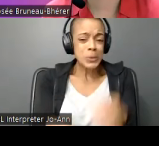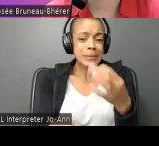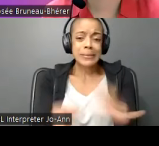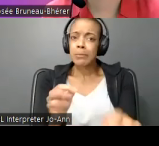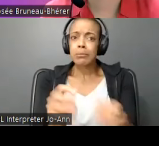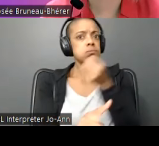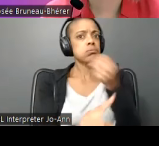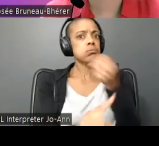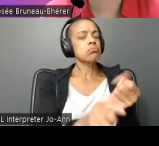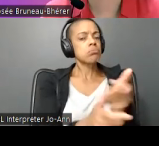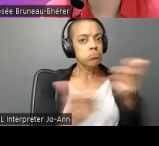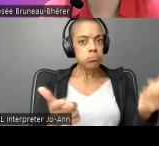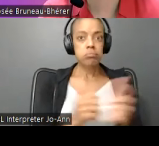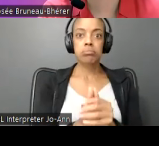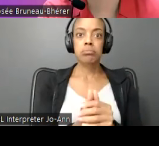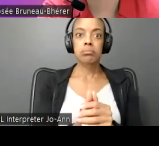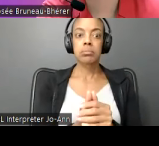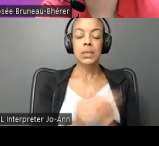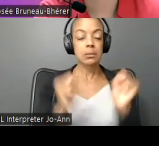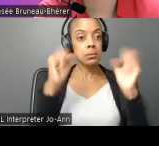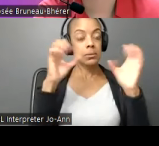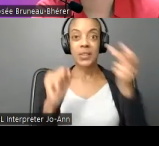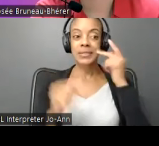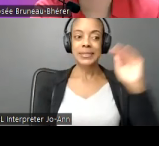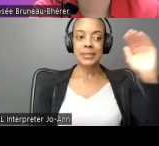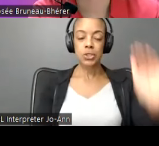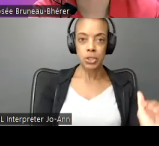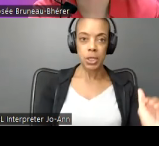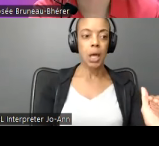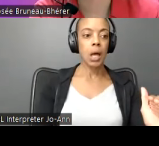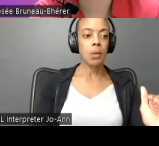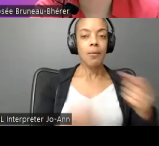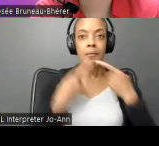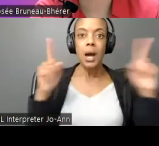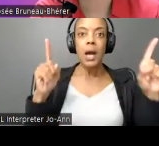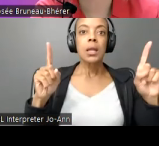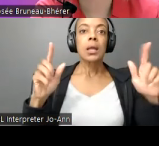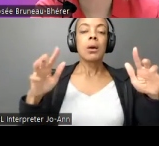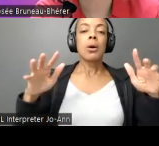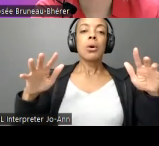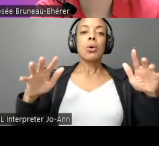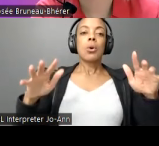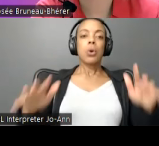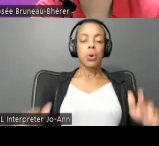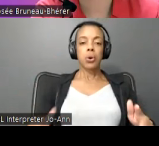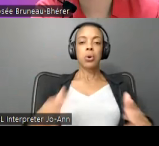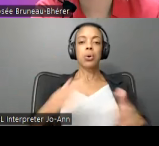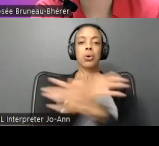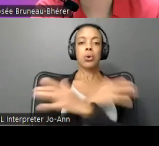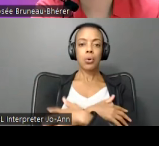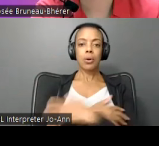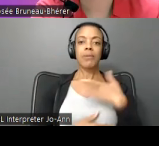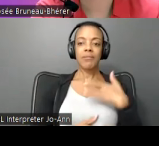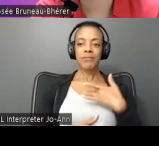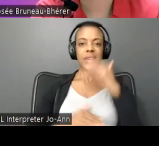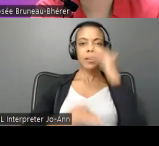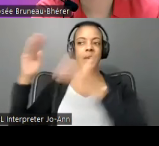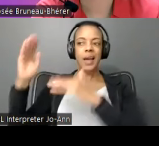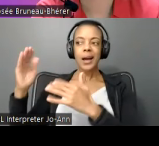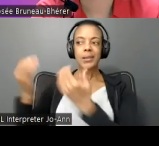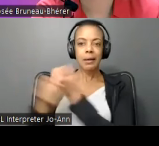when we finally found the right routine to support them, and they feel that they're helped by the adults rather than